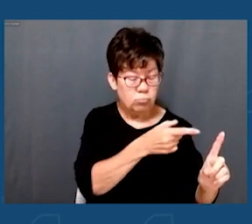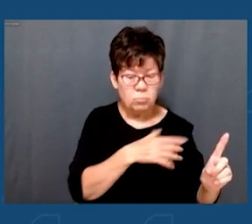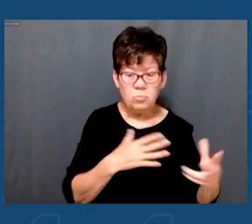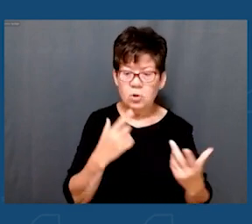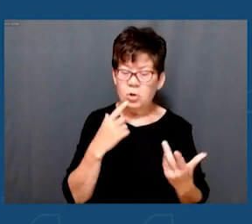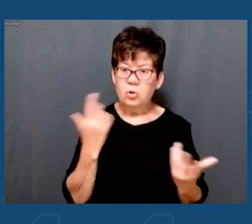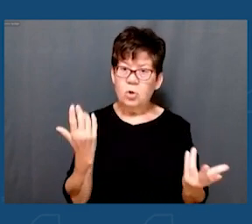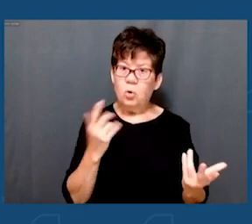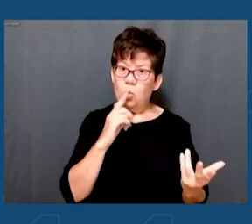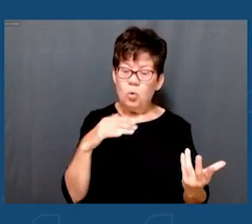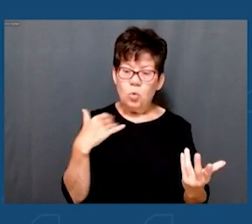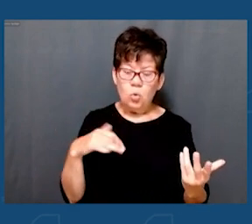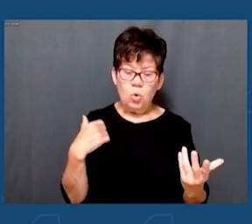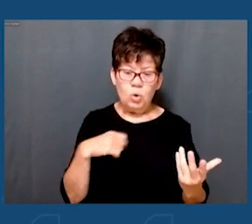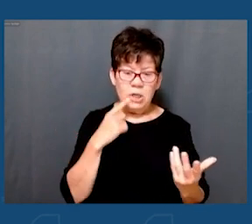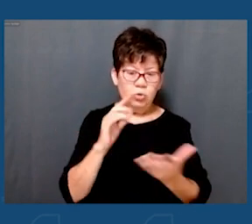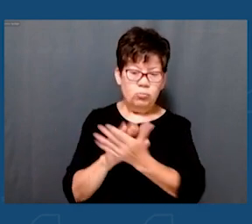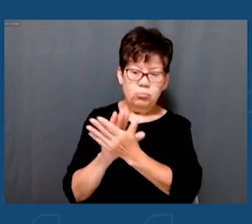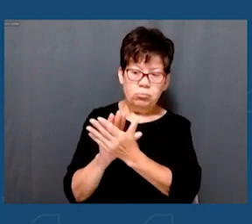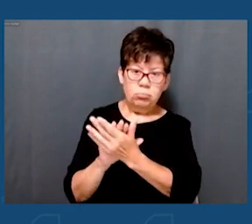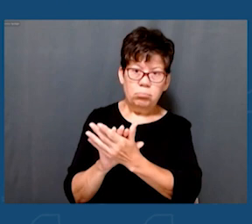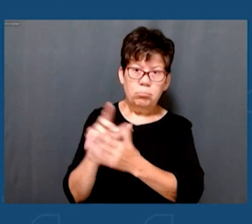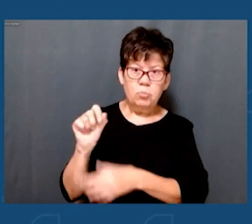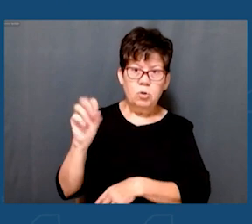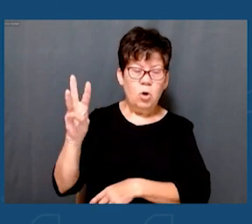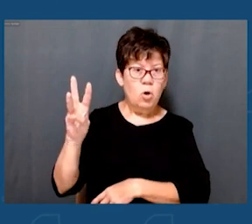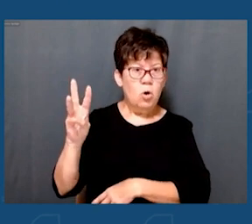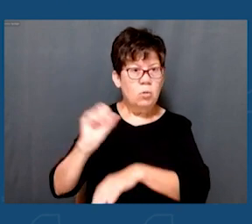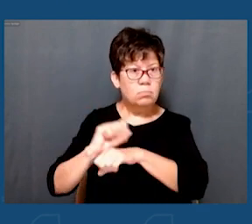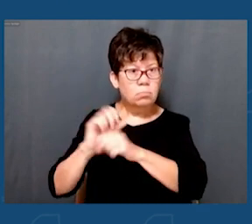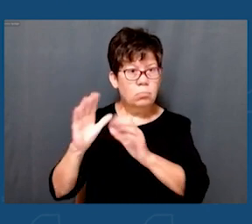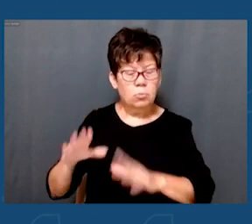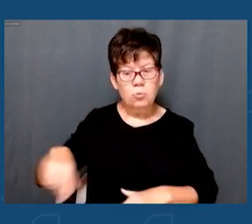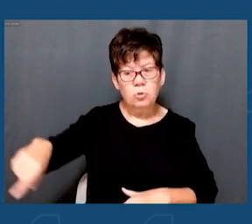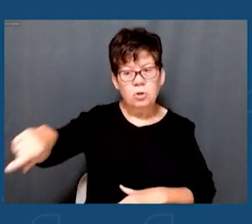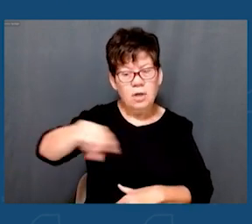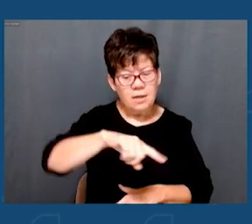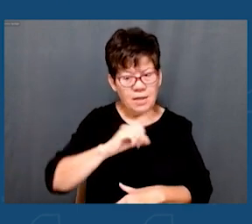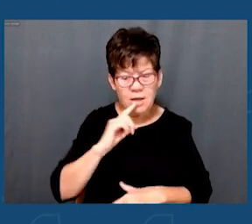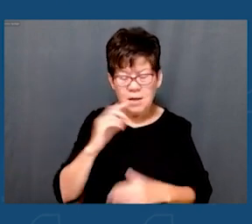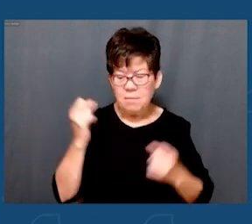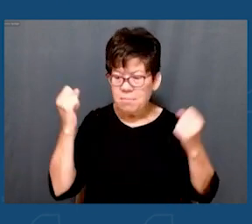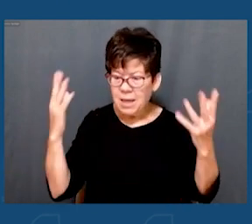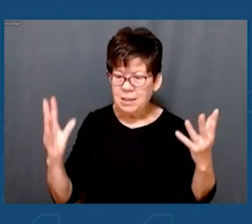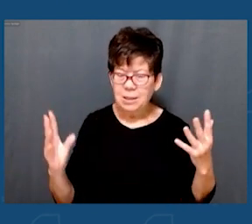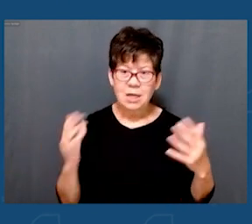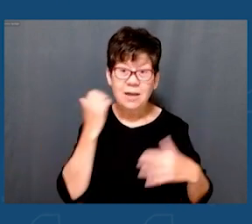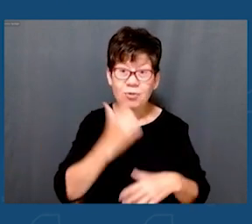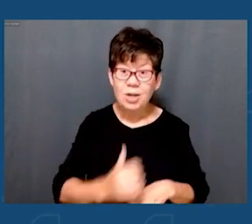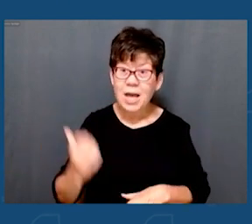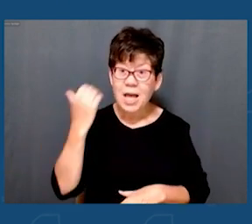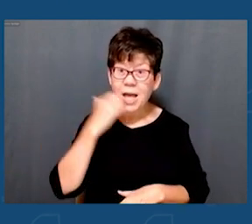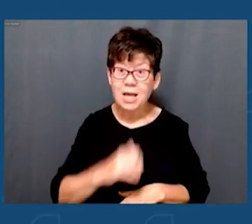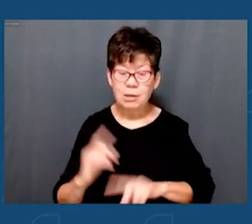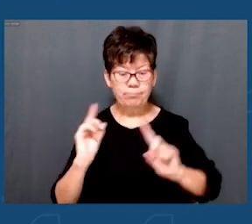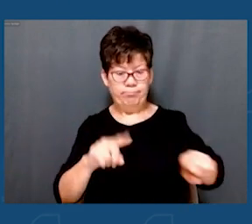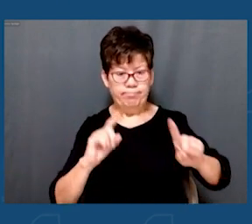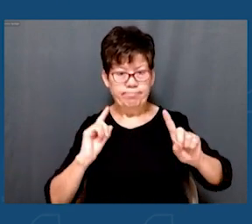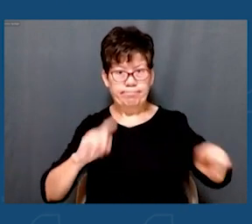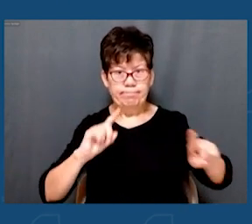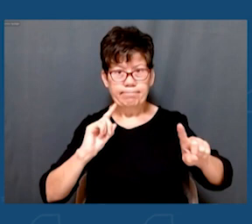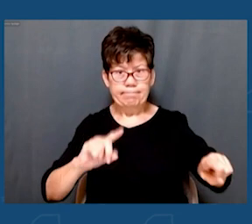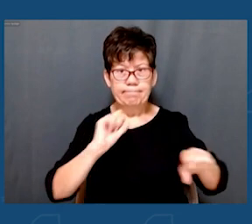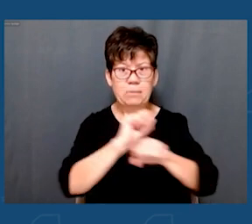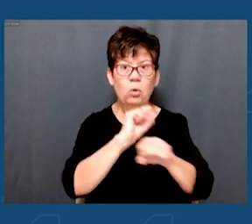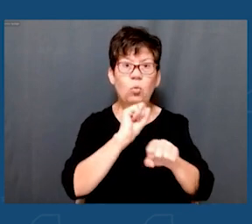And they show up for work, they answer the call. And I want to thank Trooper Albert and thousands like him for showing up the way they do. But